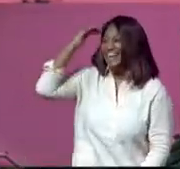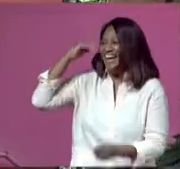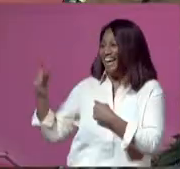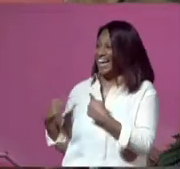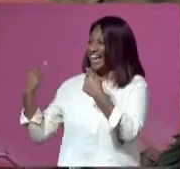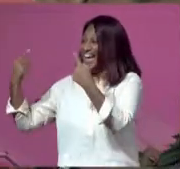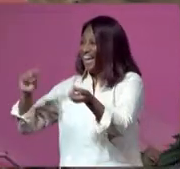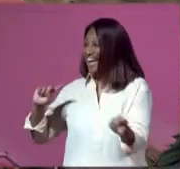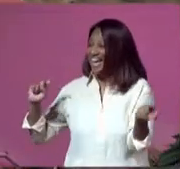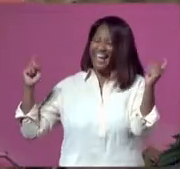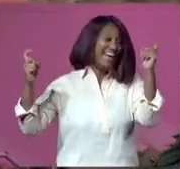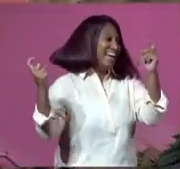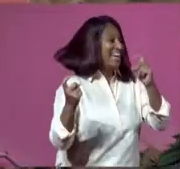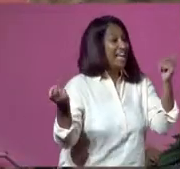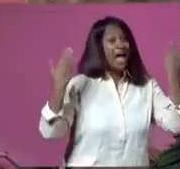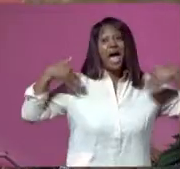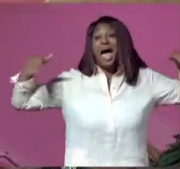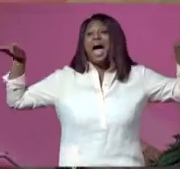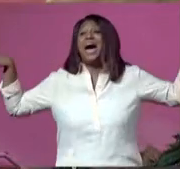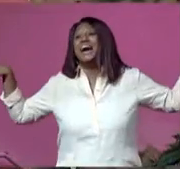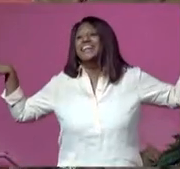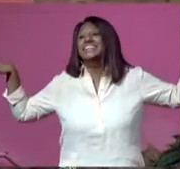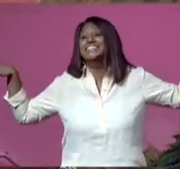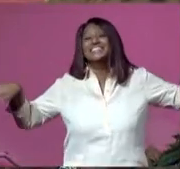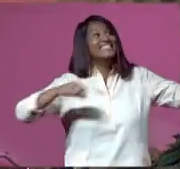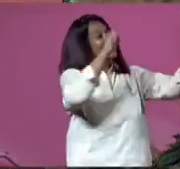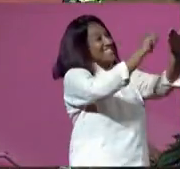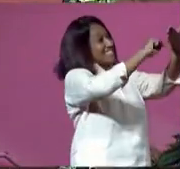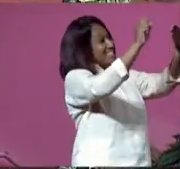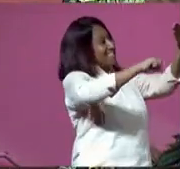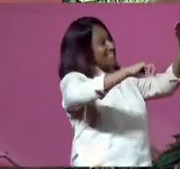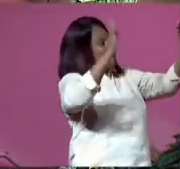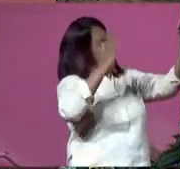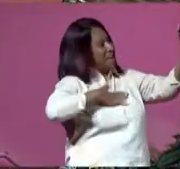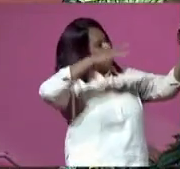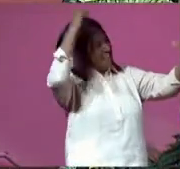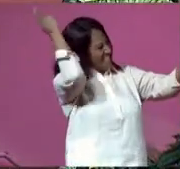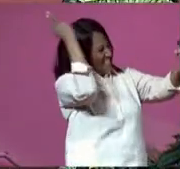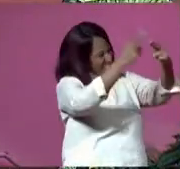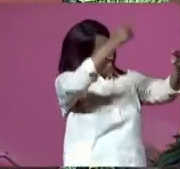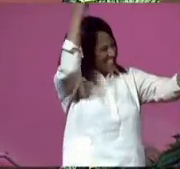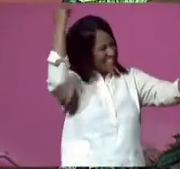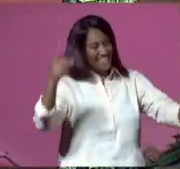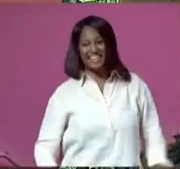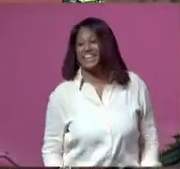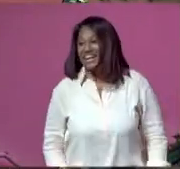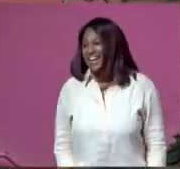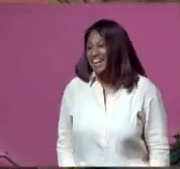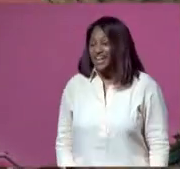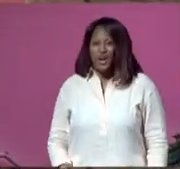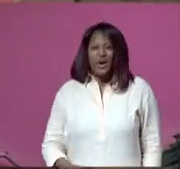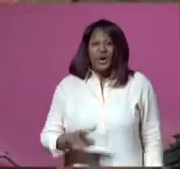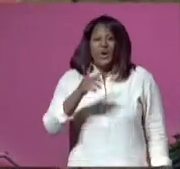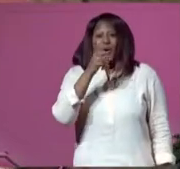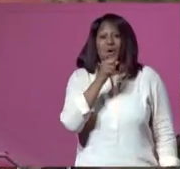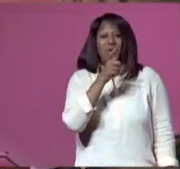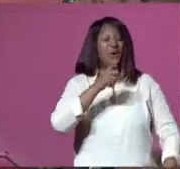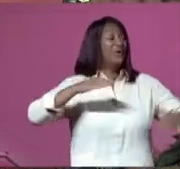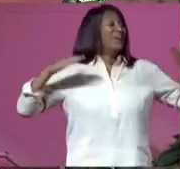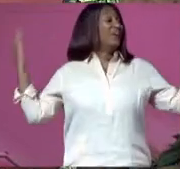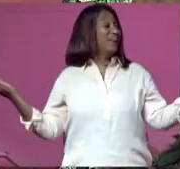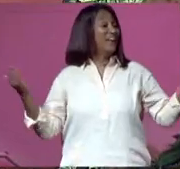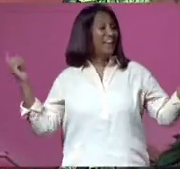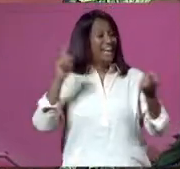changed. In heaven, done sign my name. Is there anybody